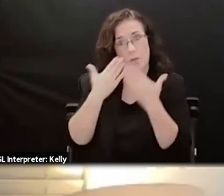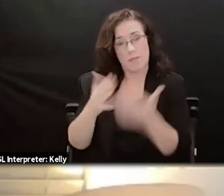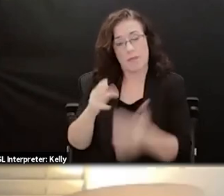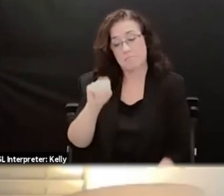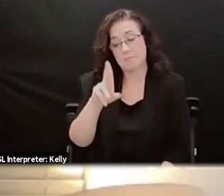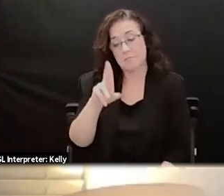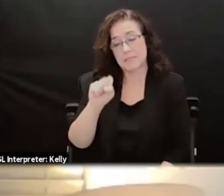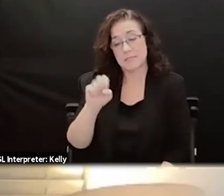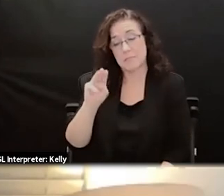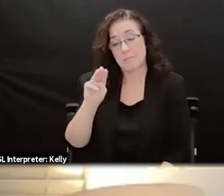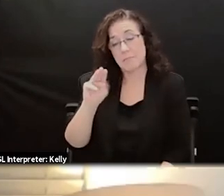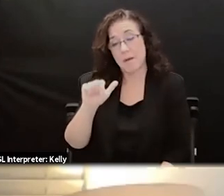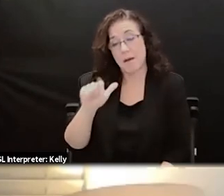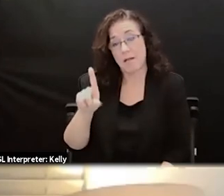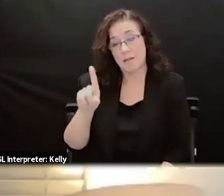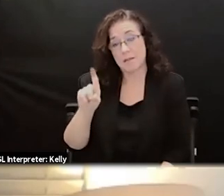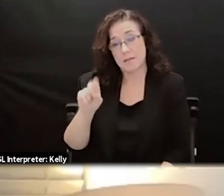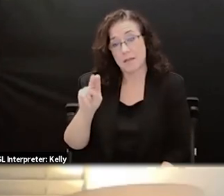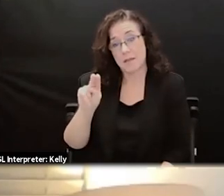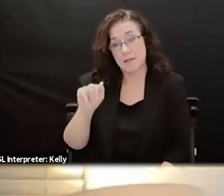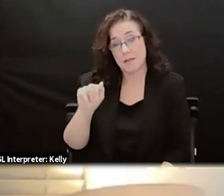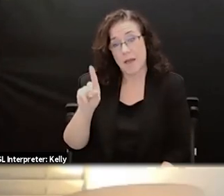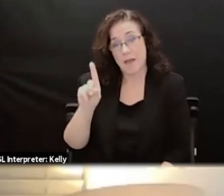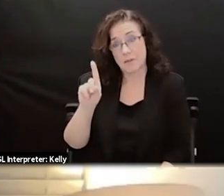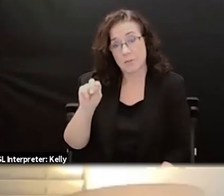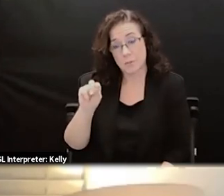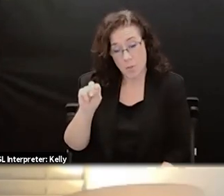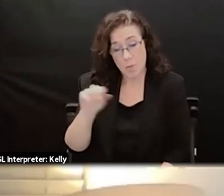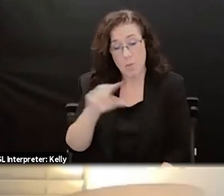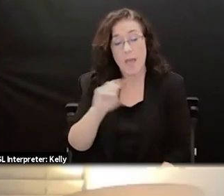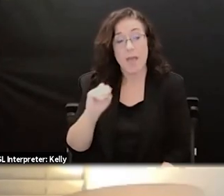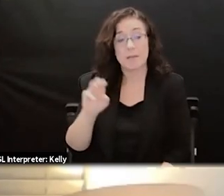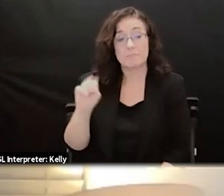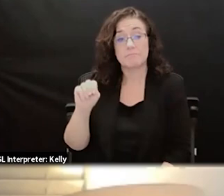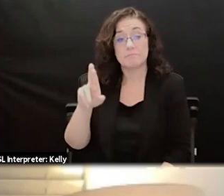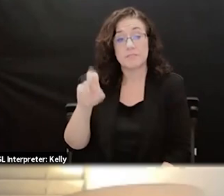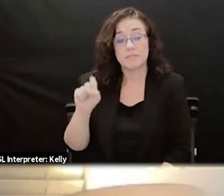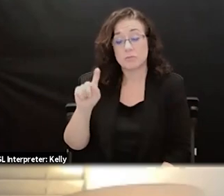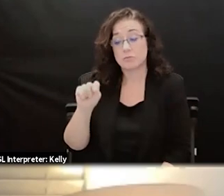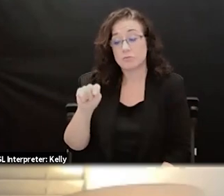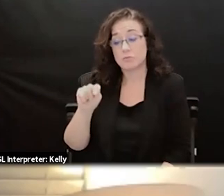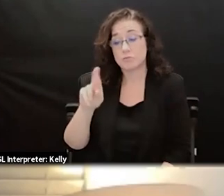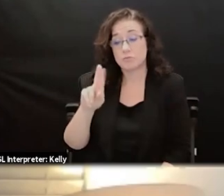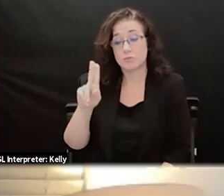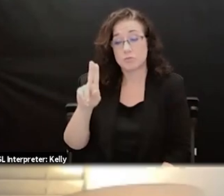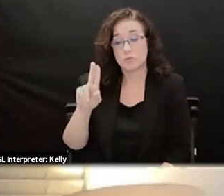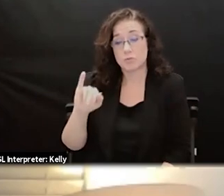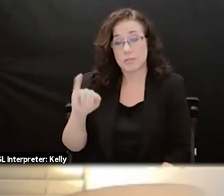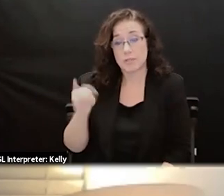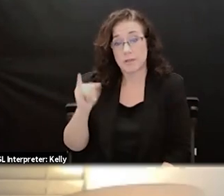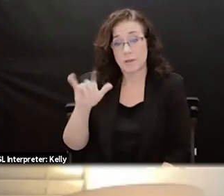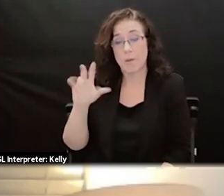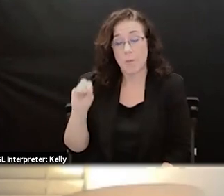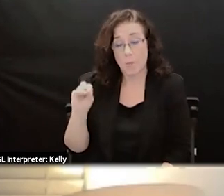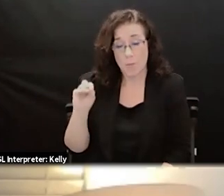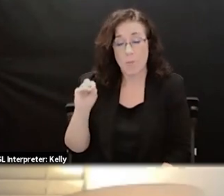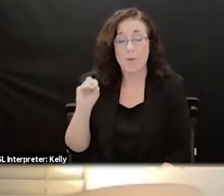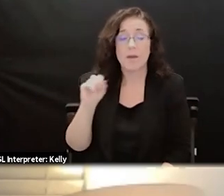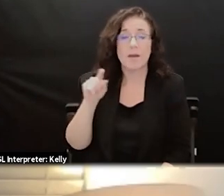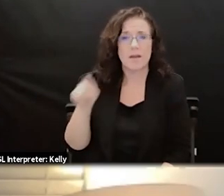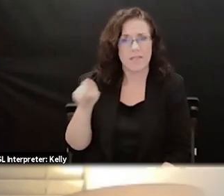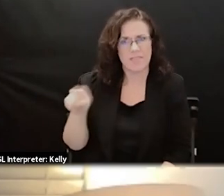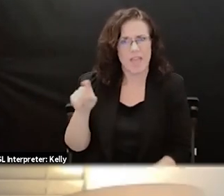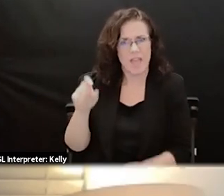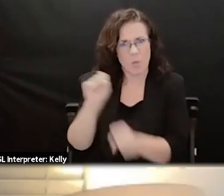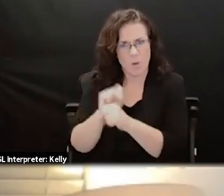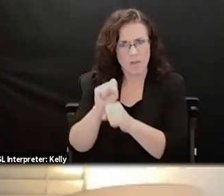trujillo for working on the calendar updates and also the updates on future agenda items so